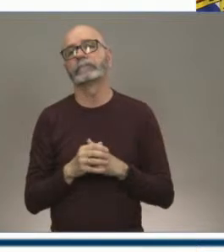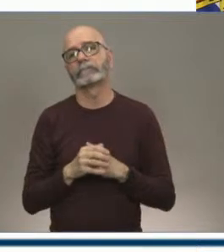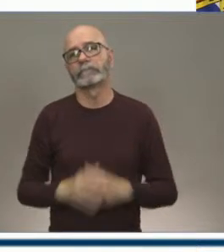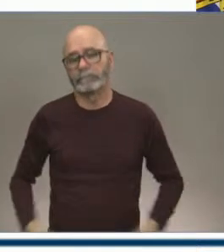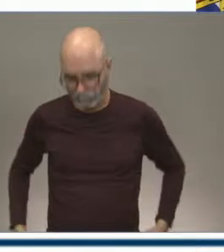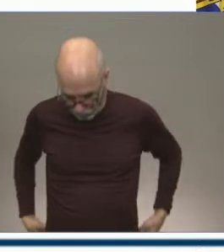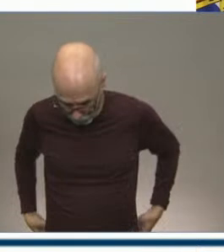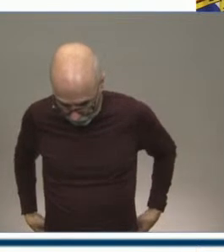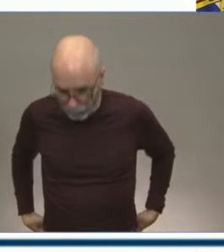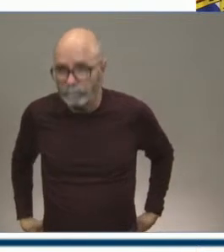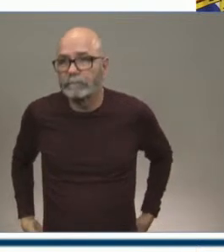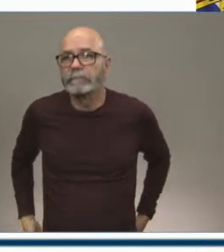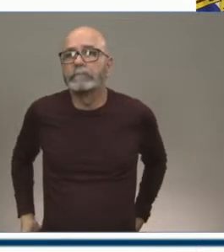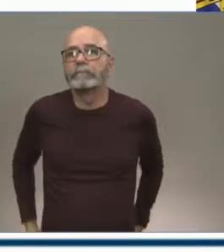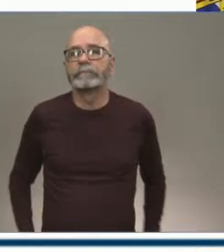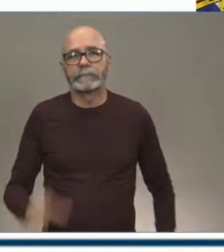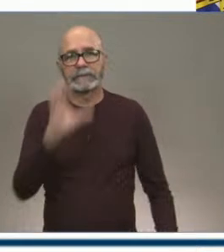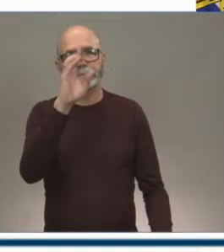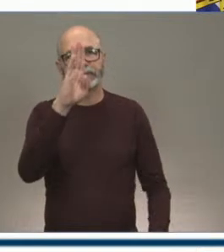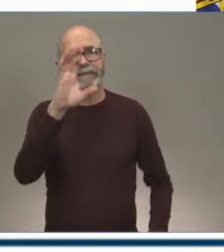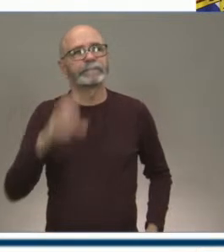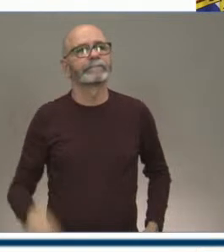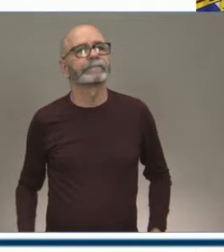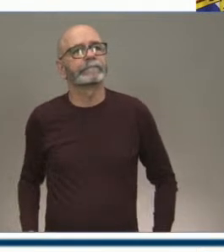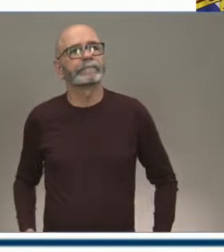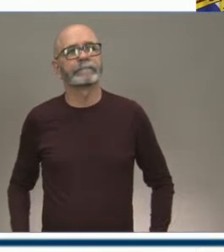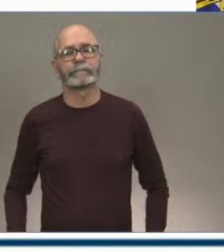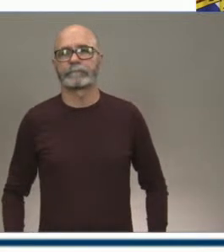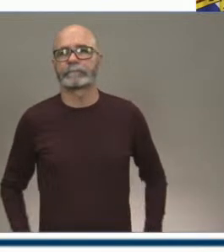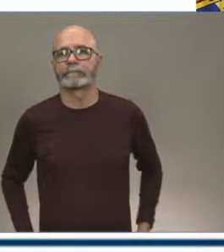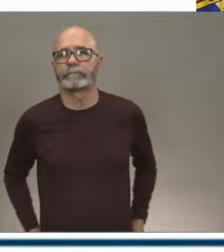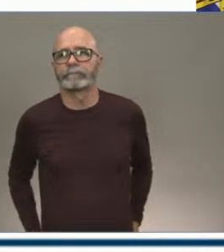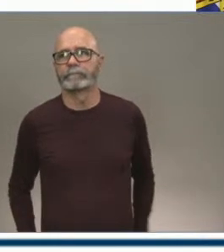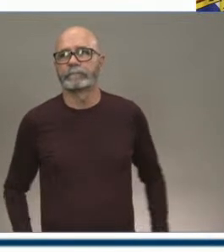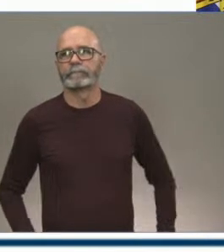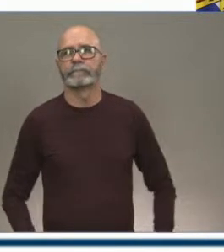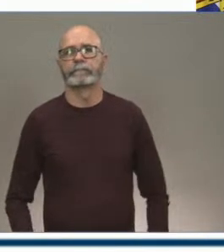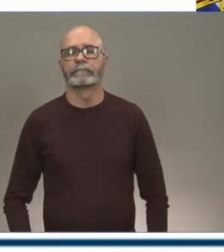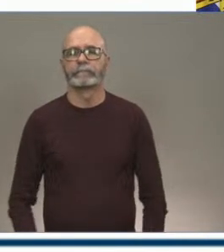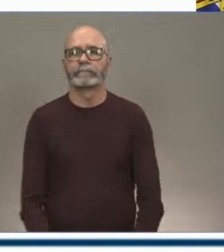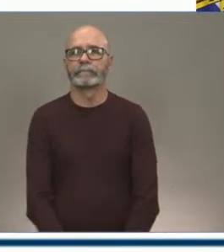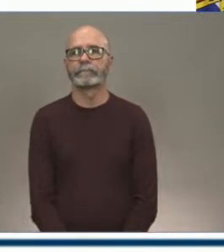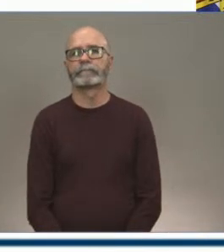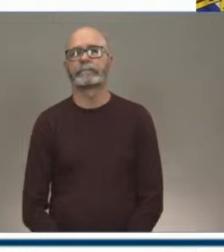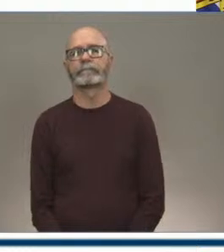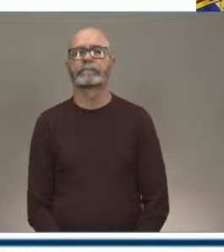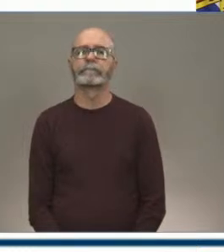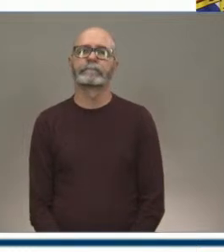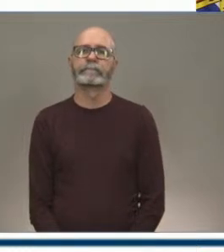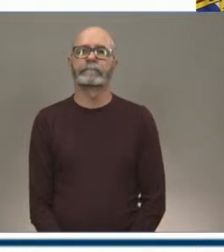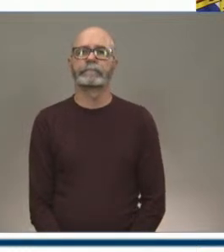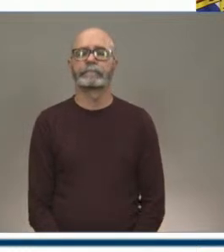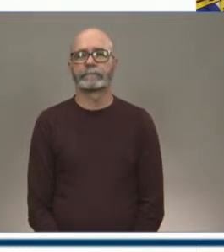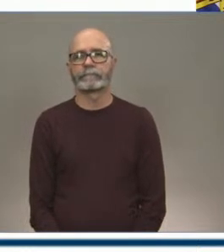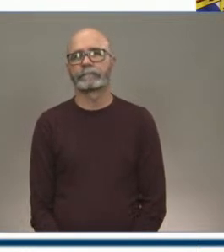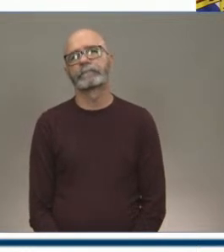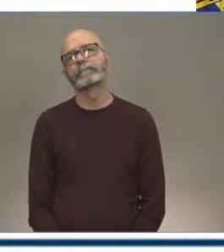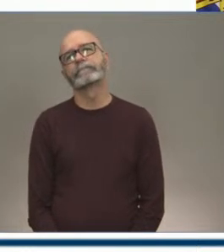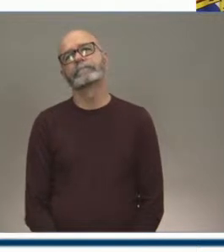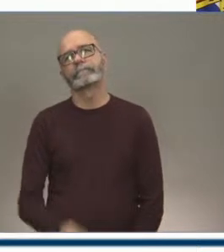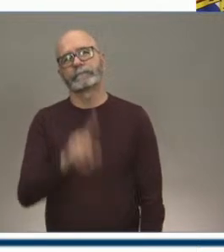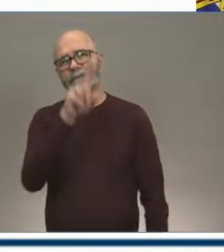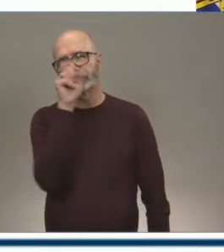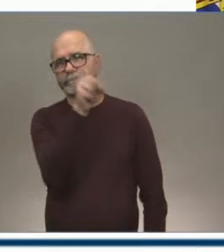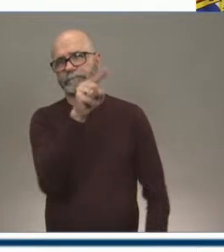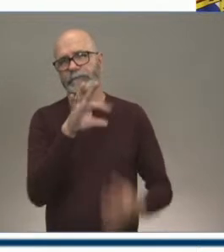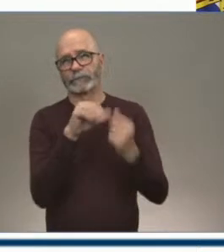Thanks, Dr. Strang. I'm wondering if you could give an update on the effort to get needles in arms in long-term care homes. Is that on schedule? Was